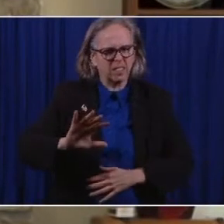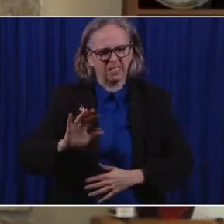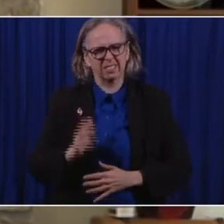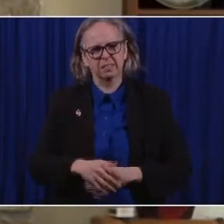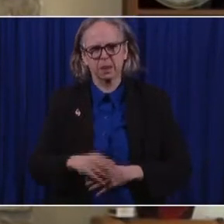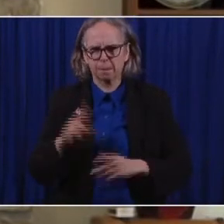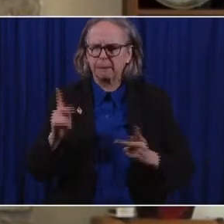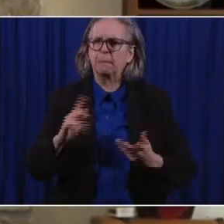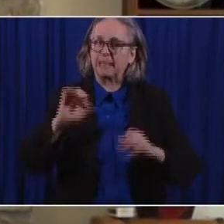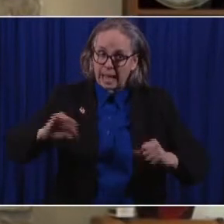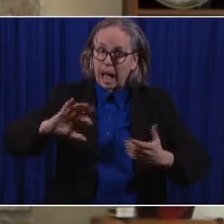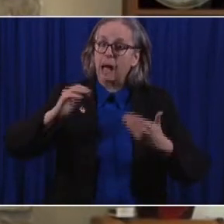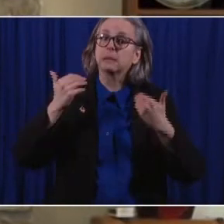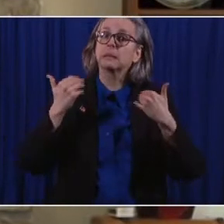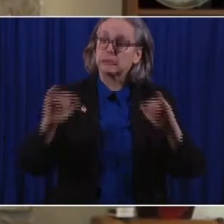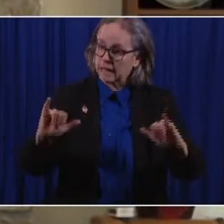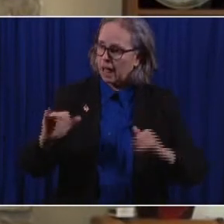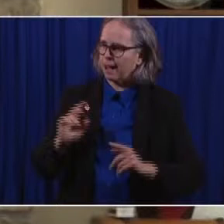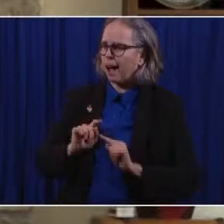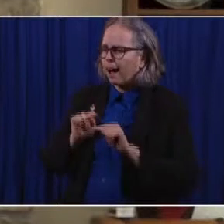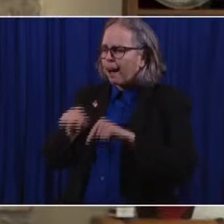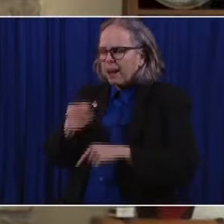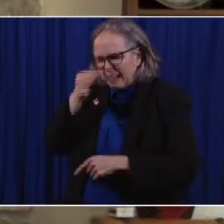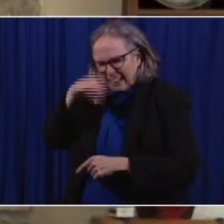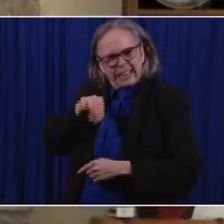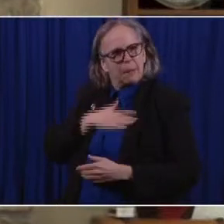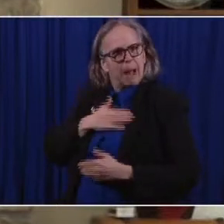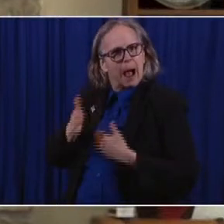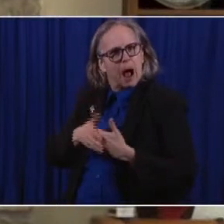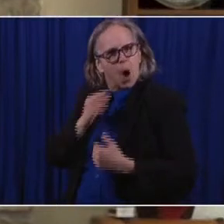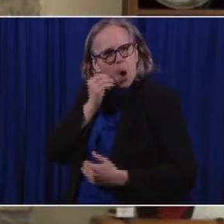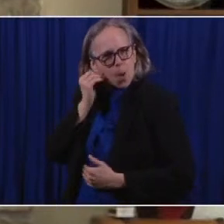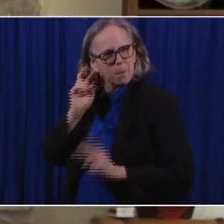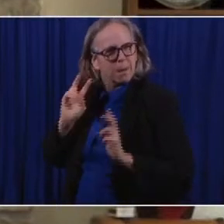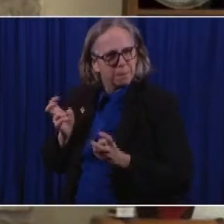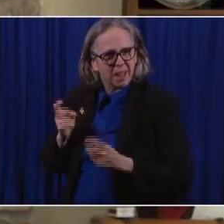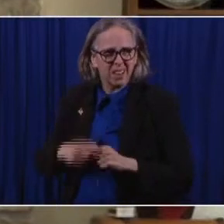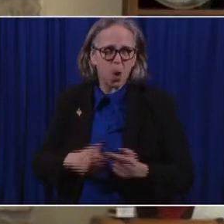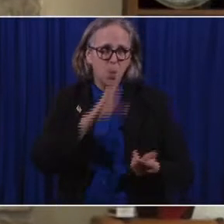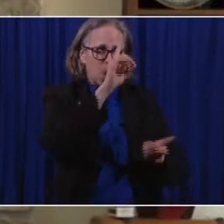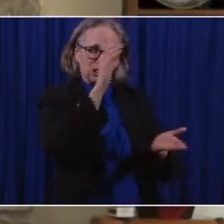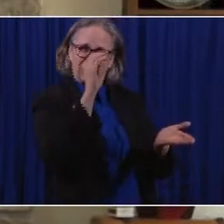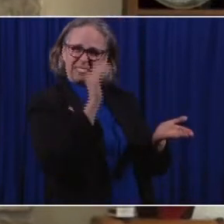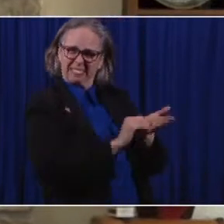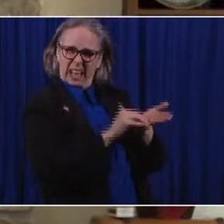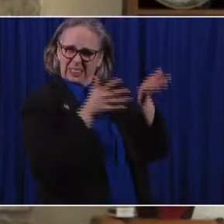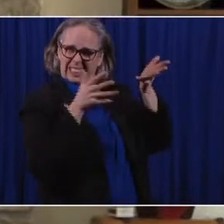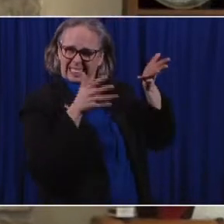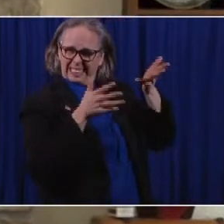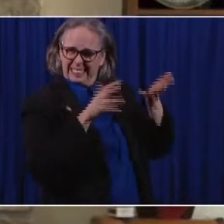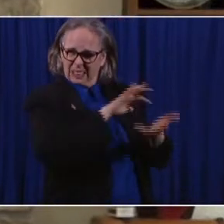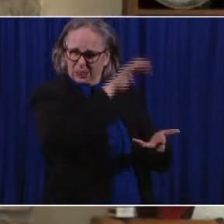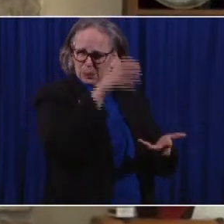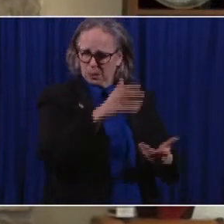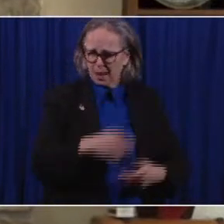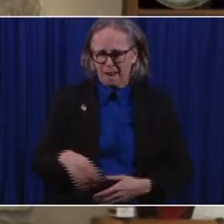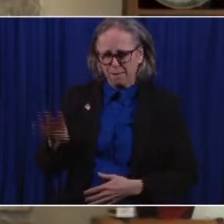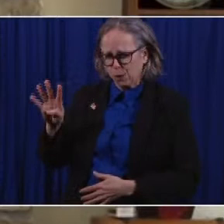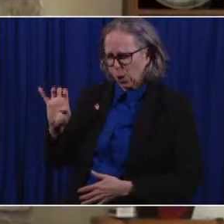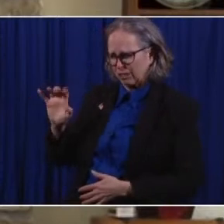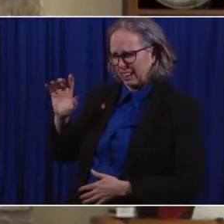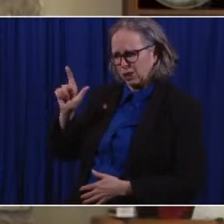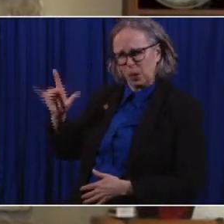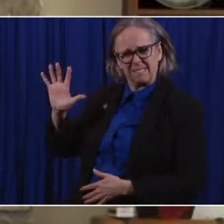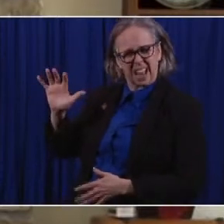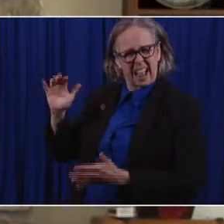get a shot. But we only have 100,000 for next week, and we know there's 425,000